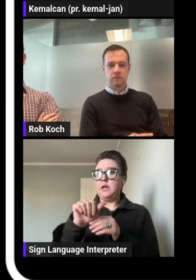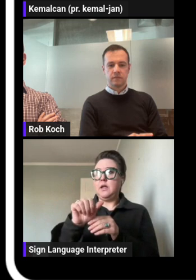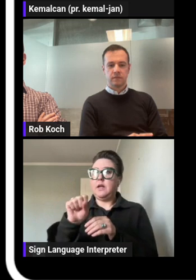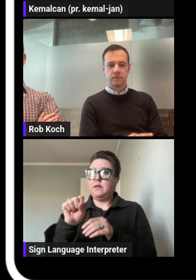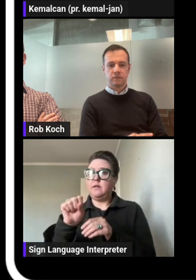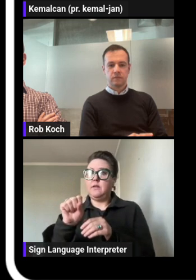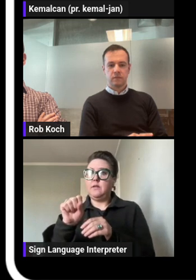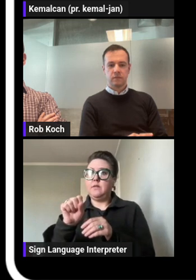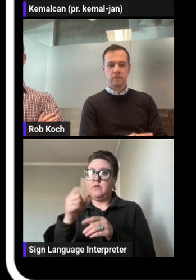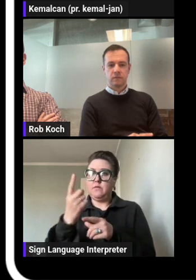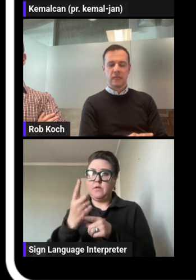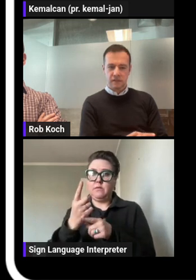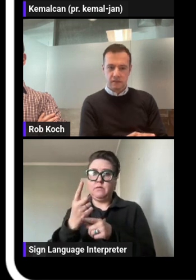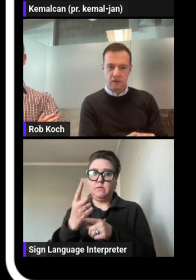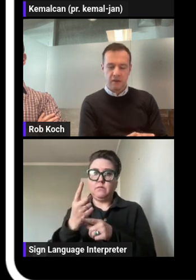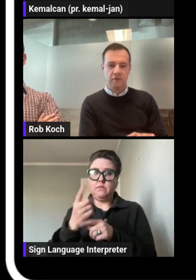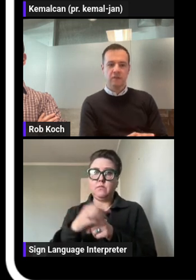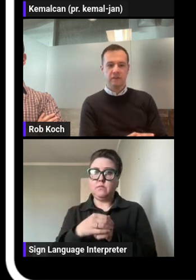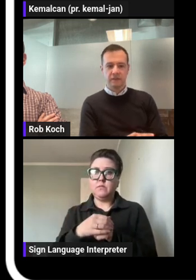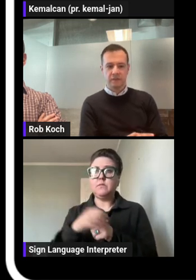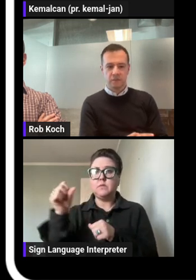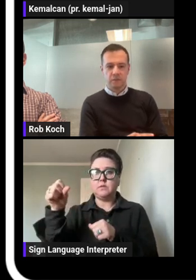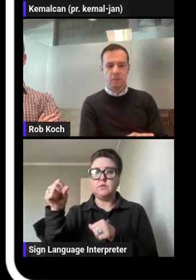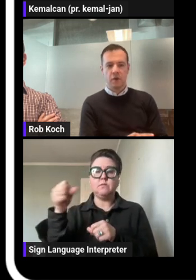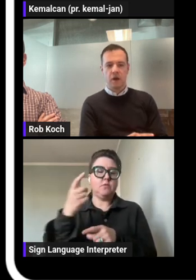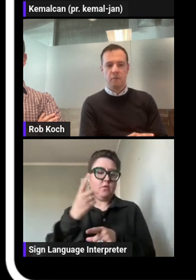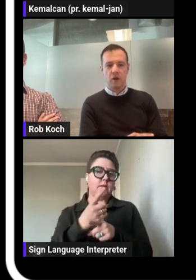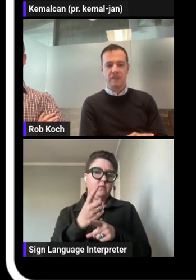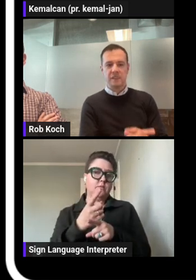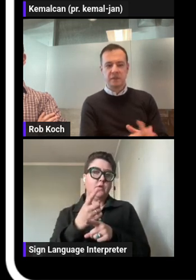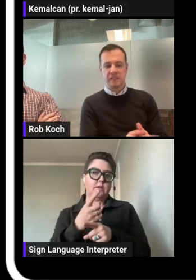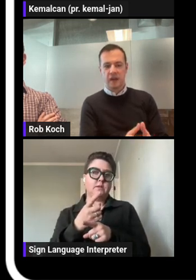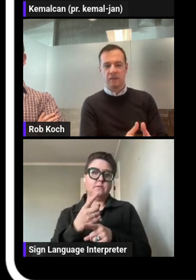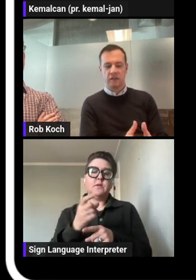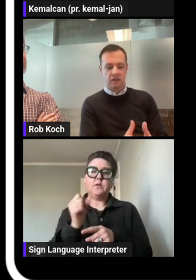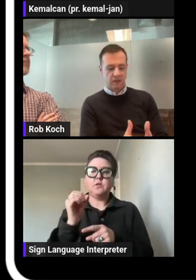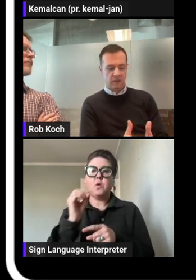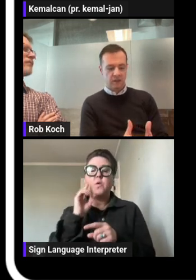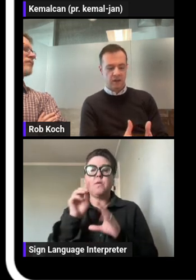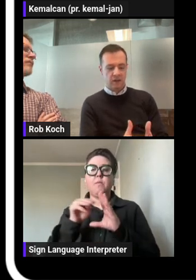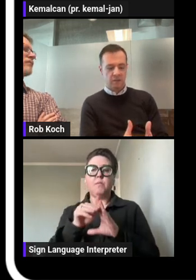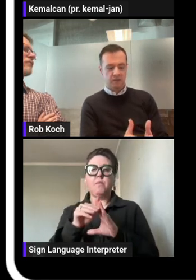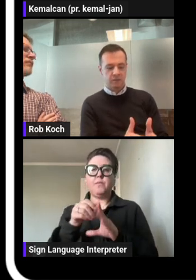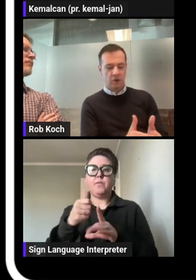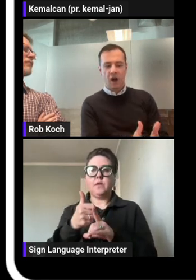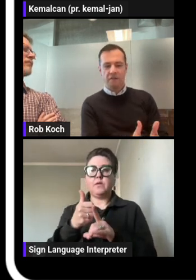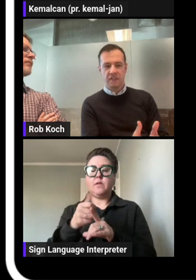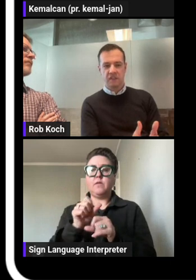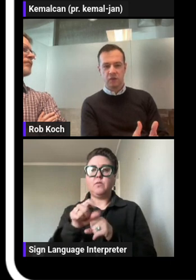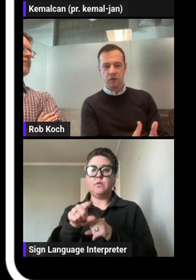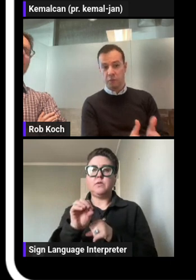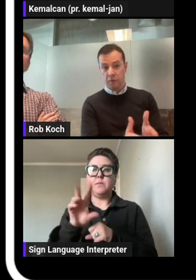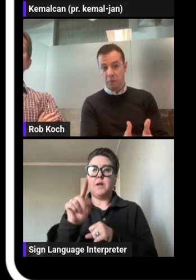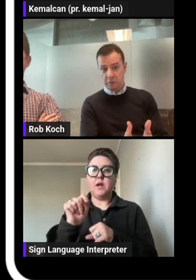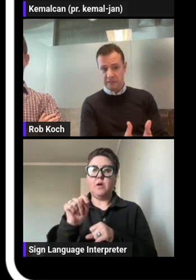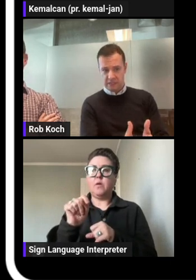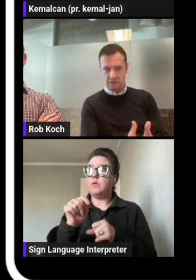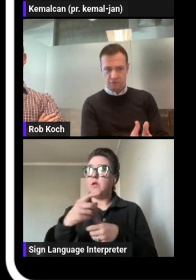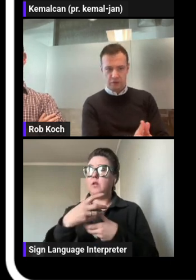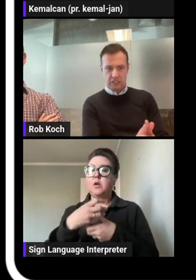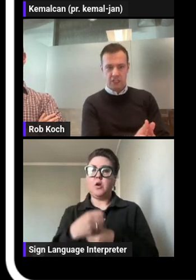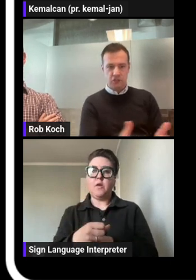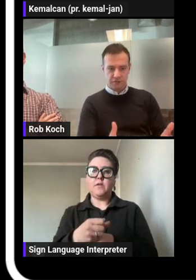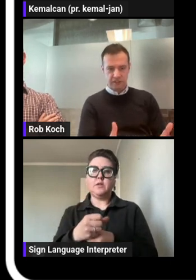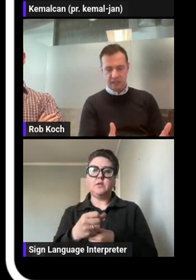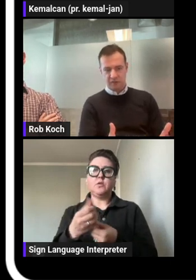yes. Yes, correct. For model spits out confidence score or